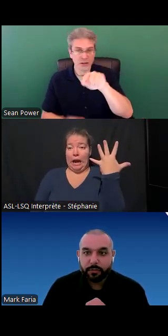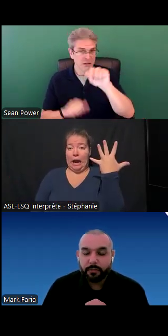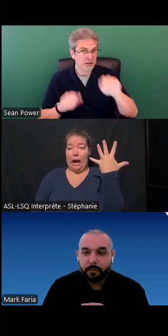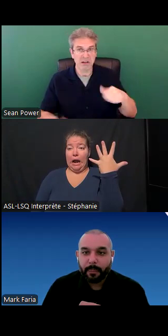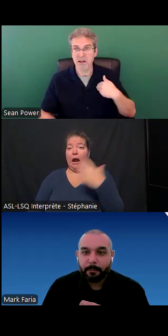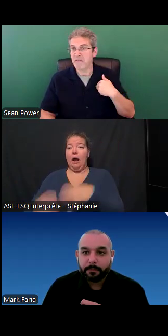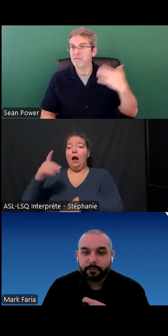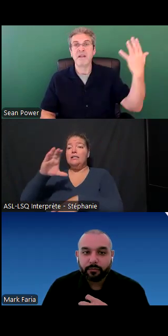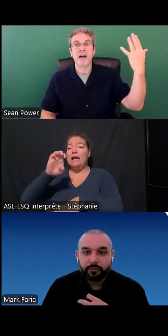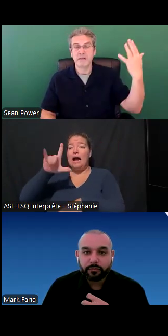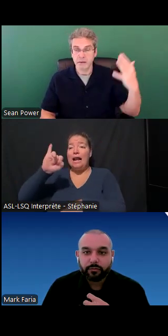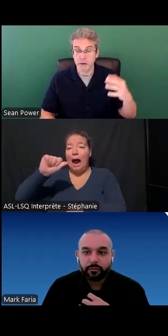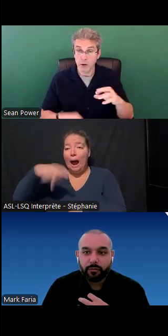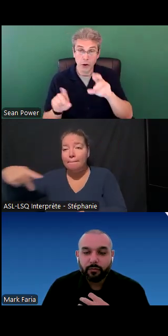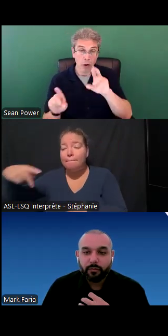know.